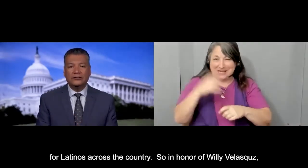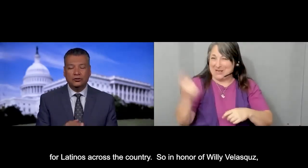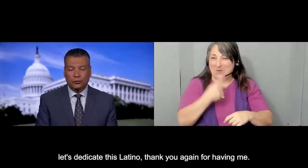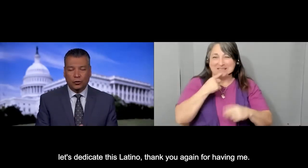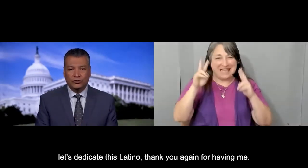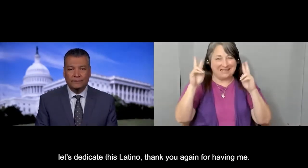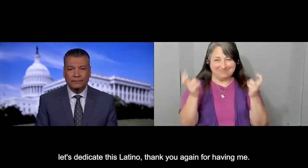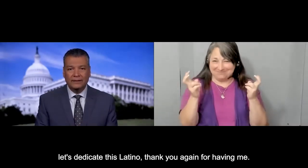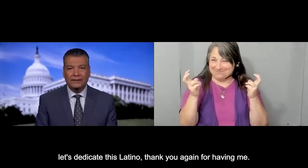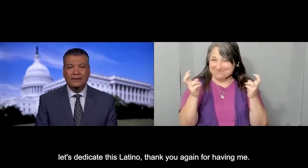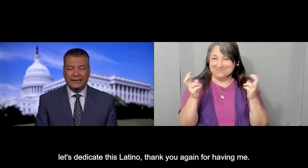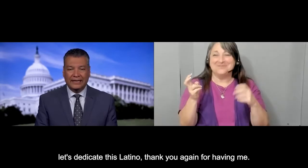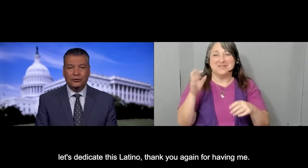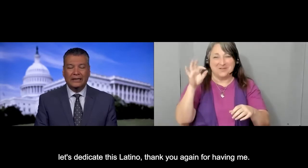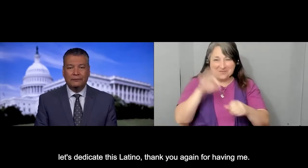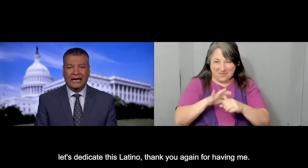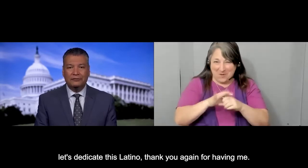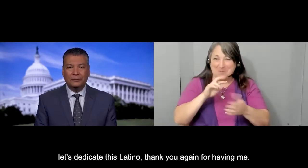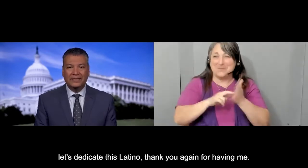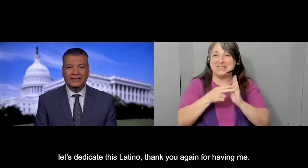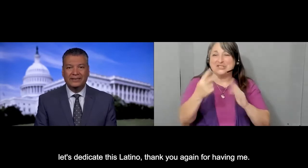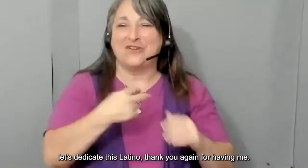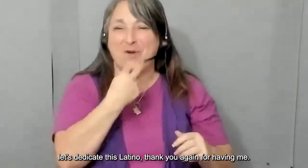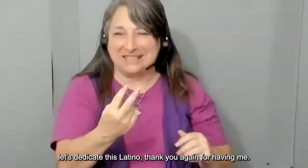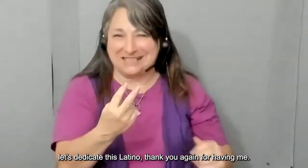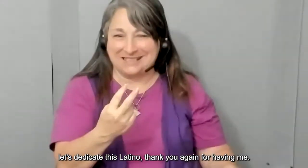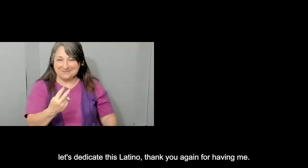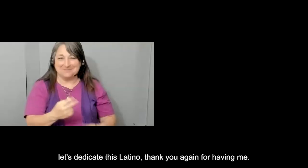voto es su voz. Thank you again for having me.